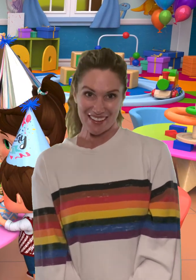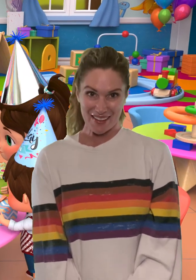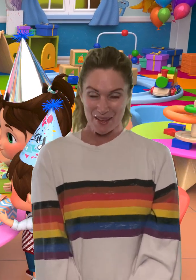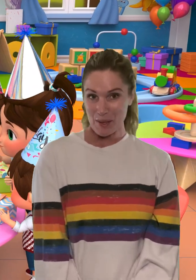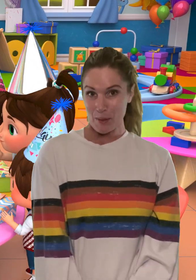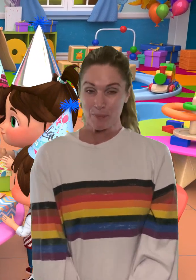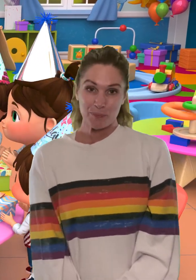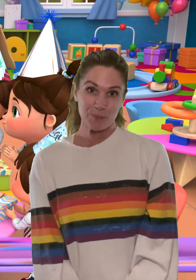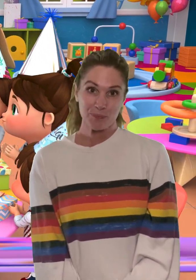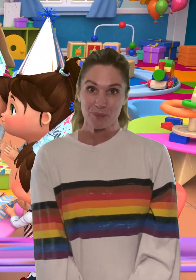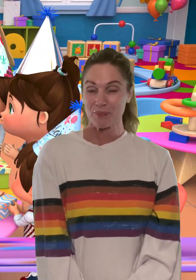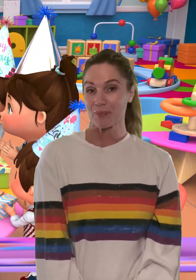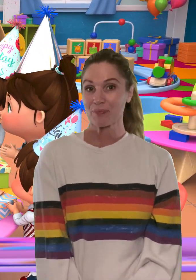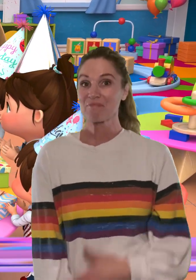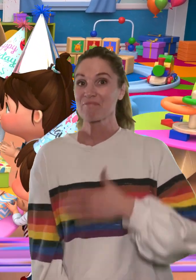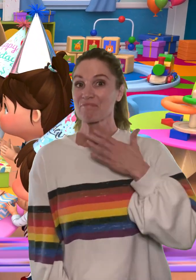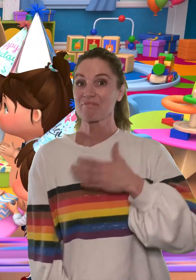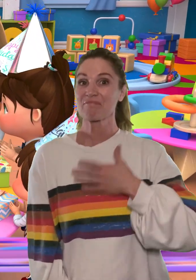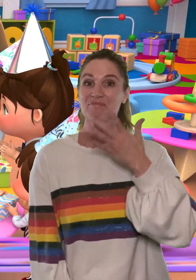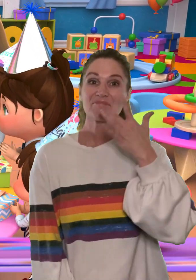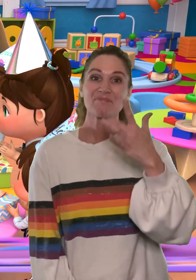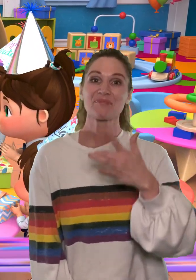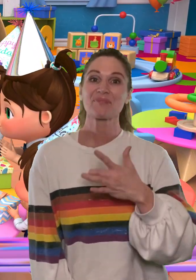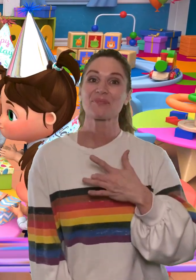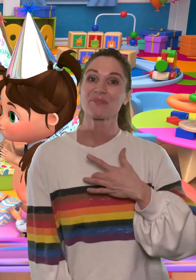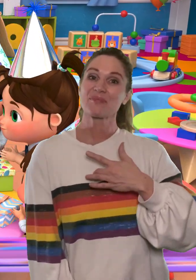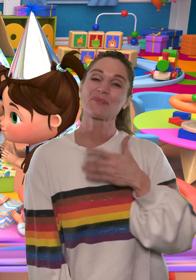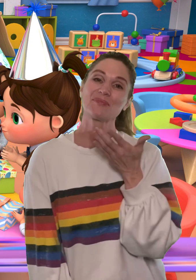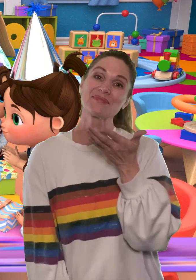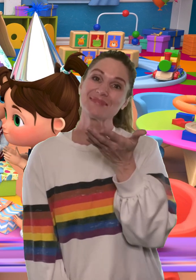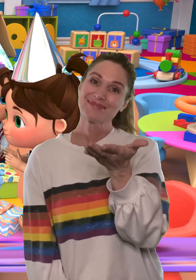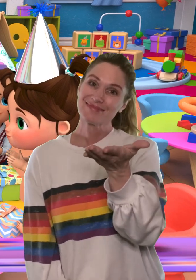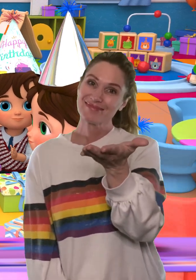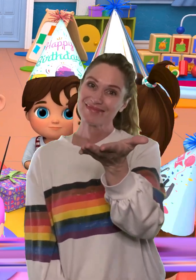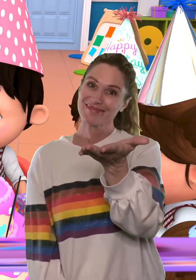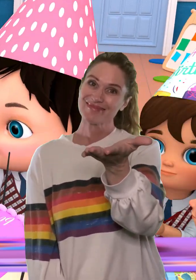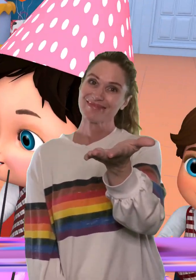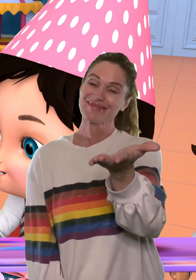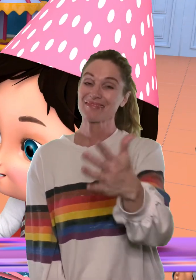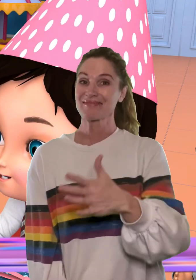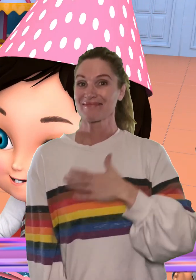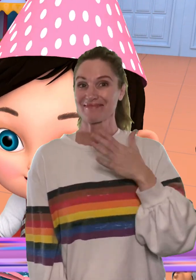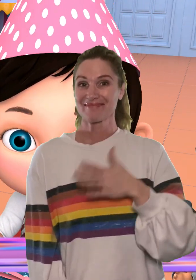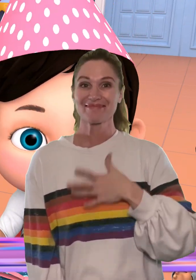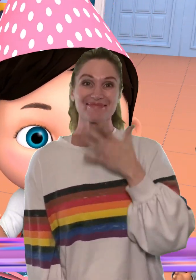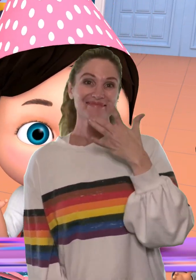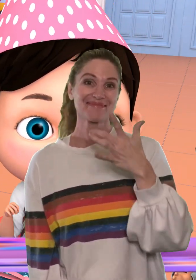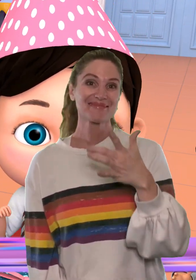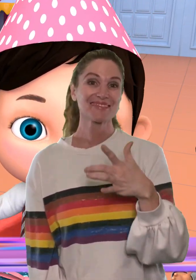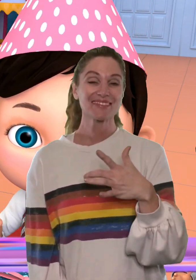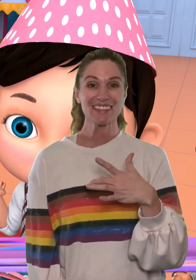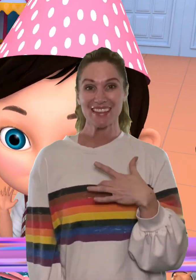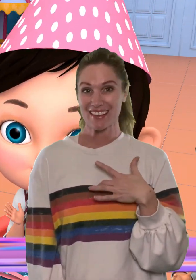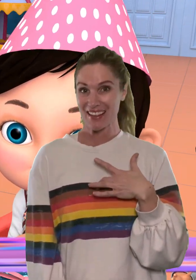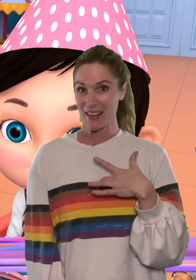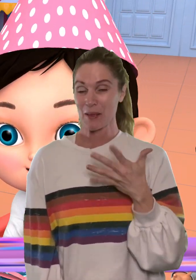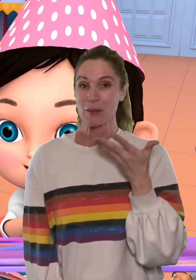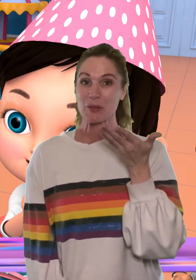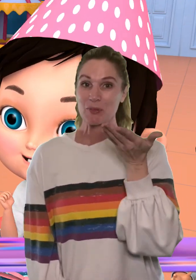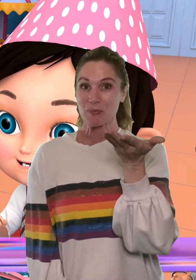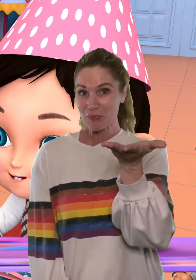thank you happy birthday to you happy